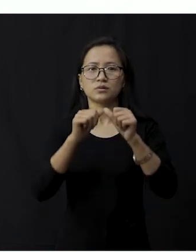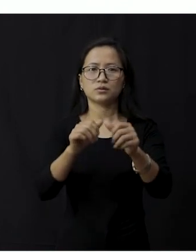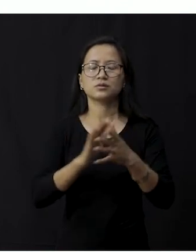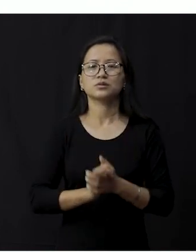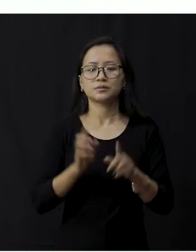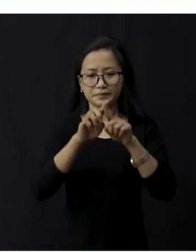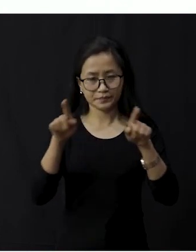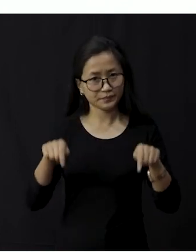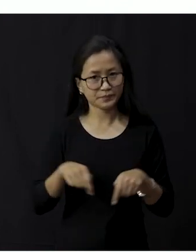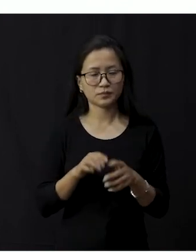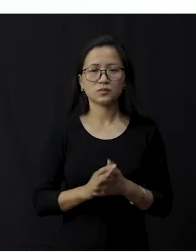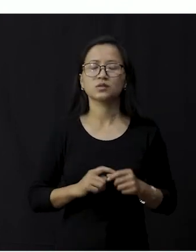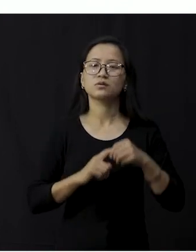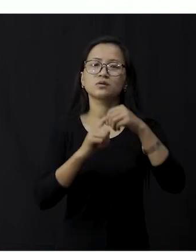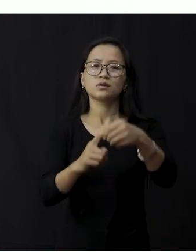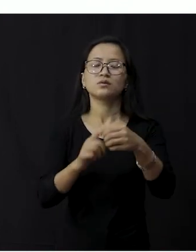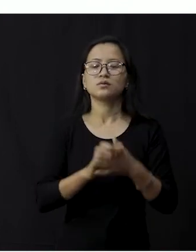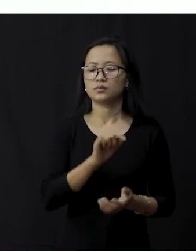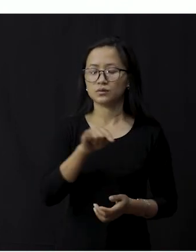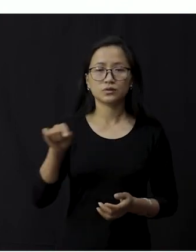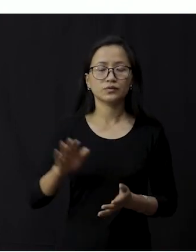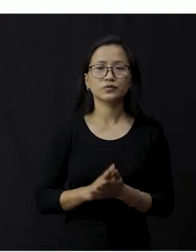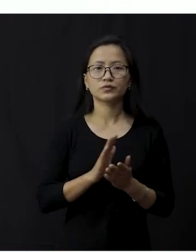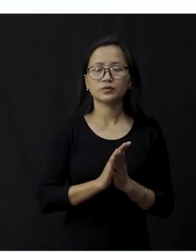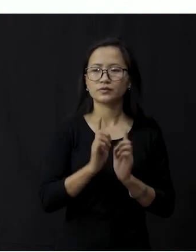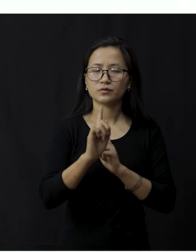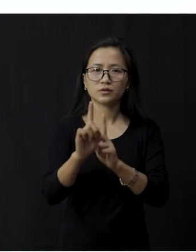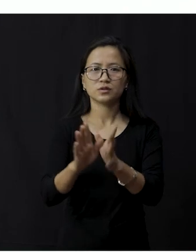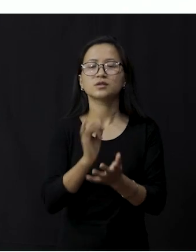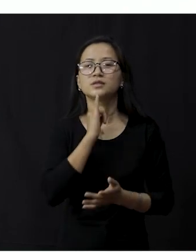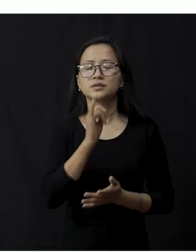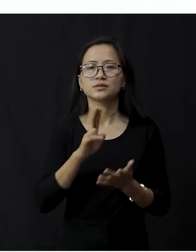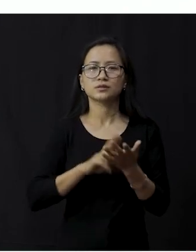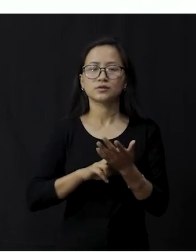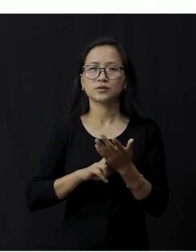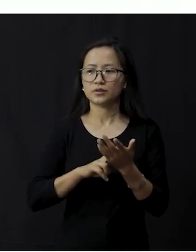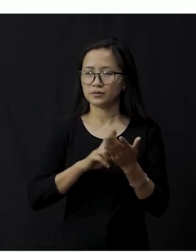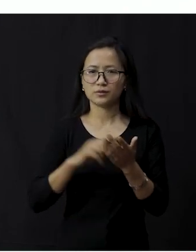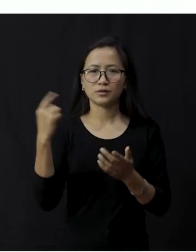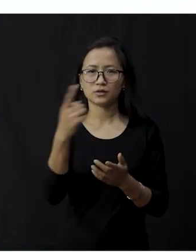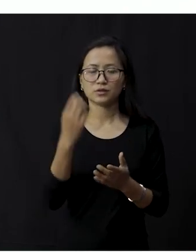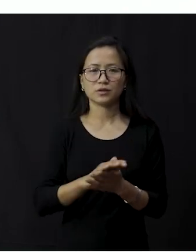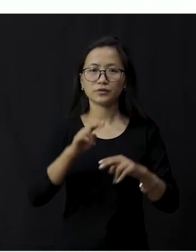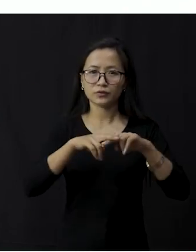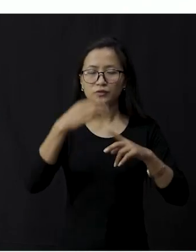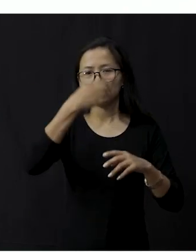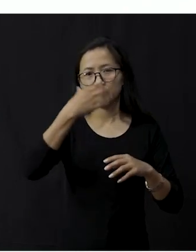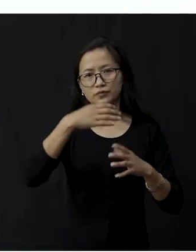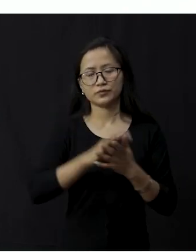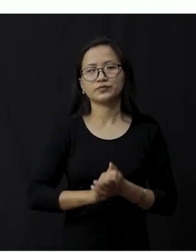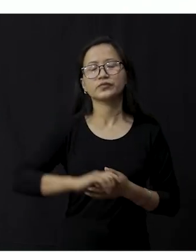box. So the question is, which of the following is the national fruit of India? I repeat